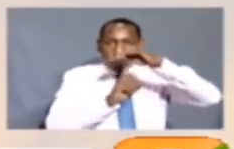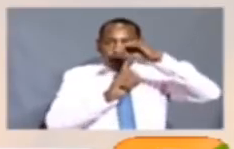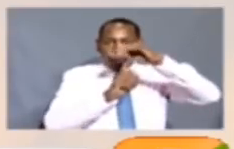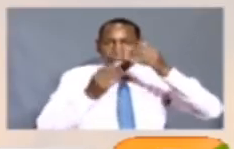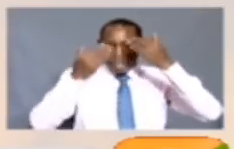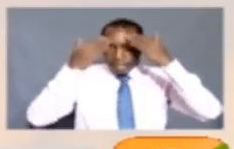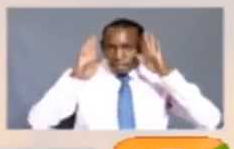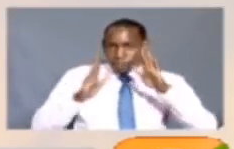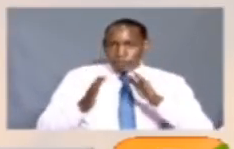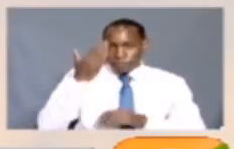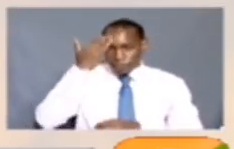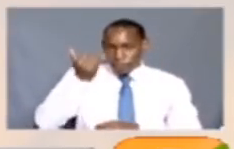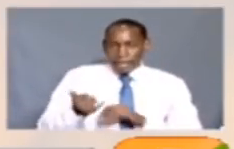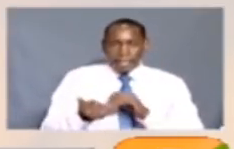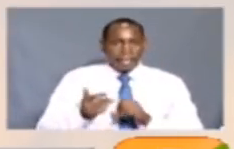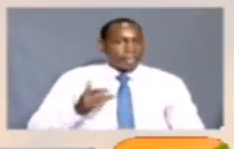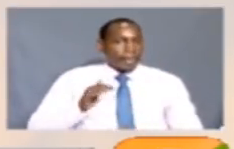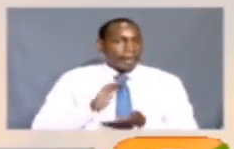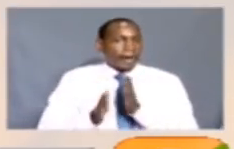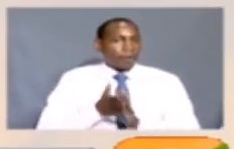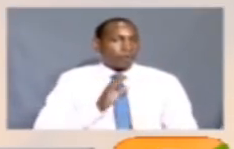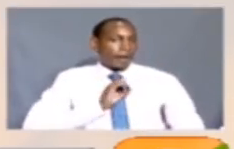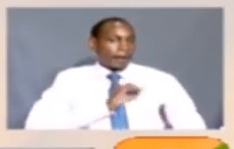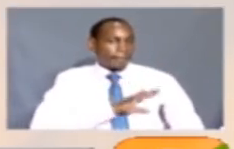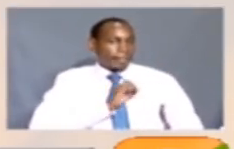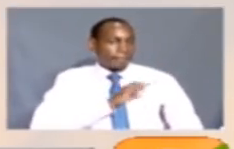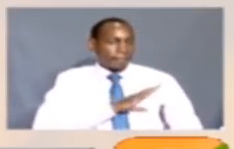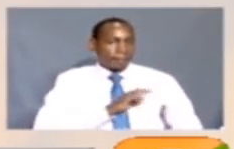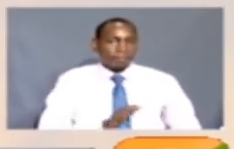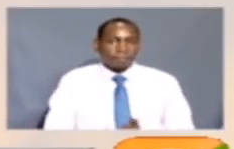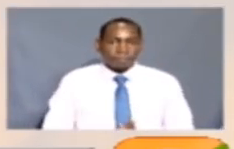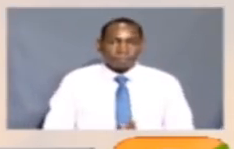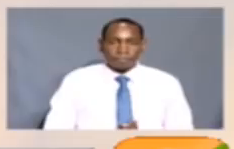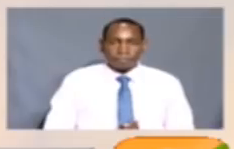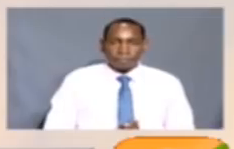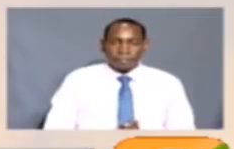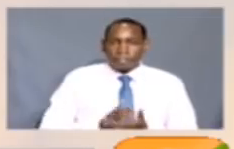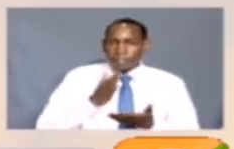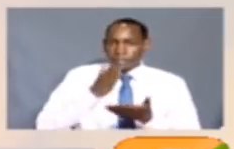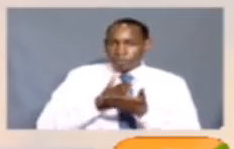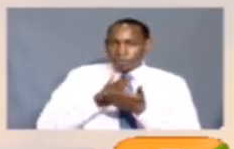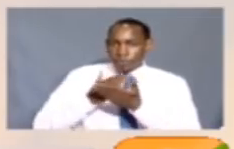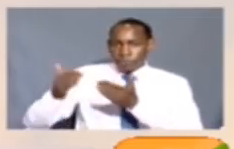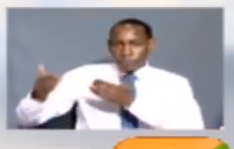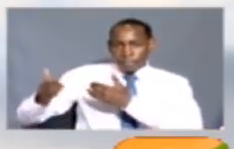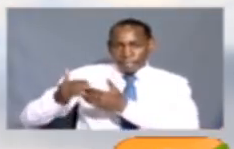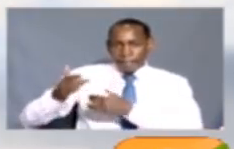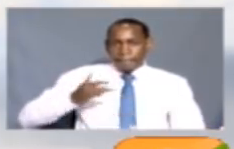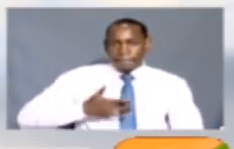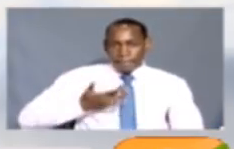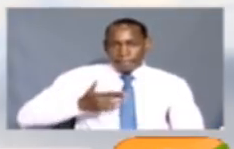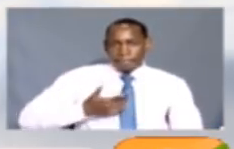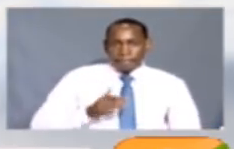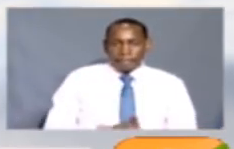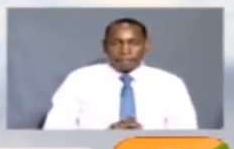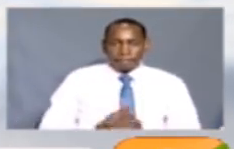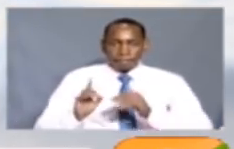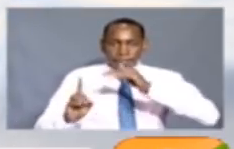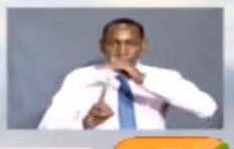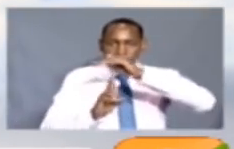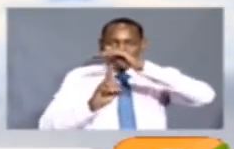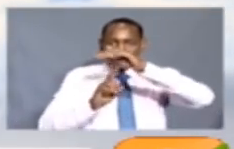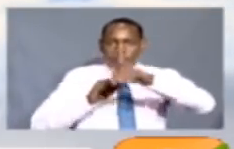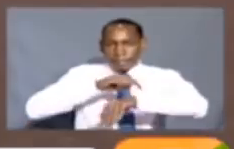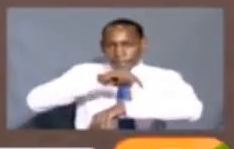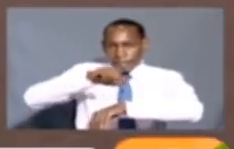they have no sense of fear when it comes to that. It's the closest we'll ever get to feeling like a bird. The flight lasts an hour